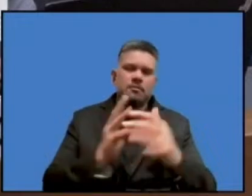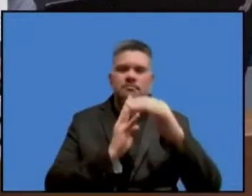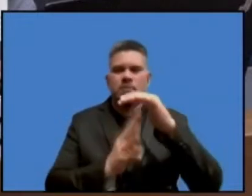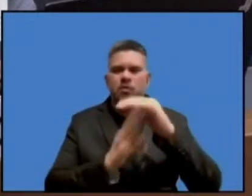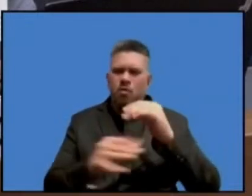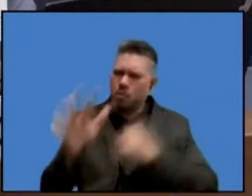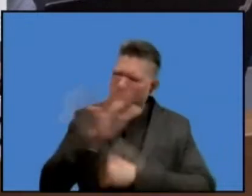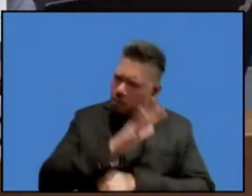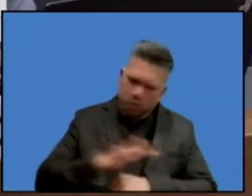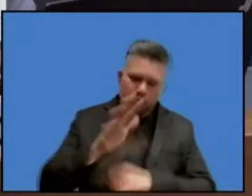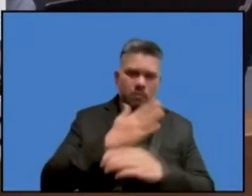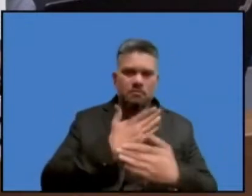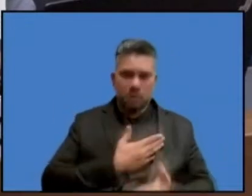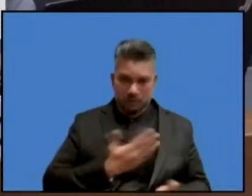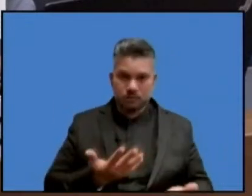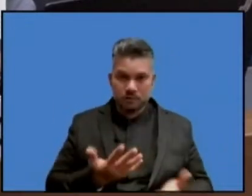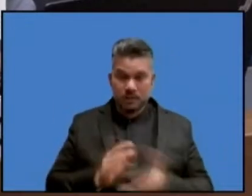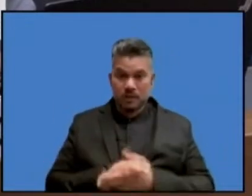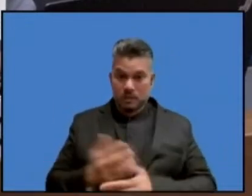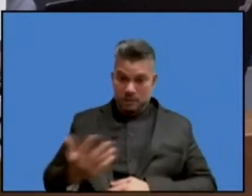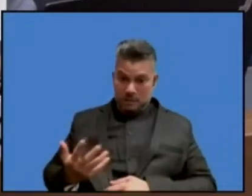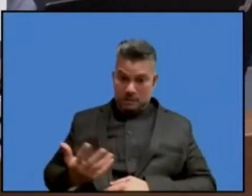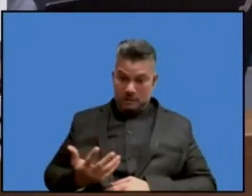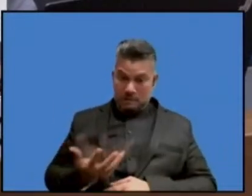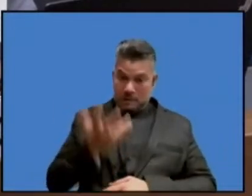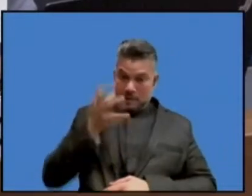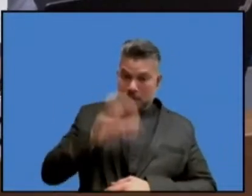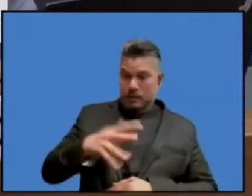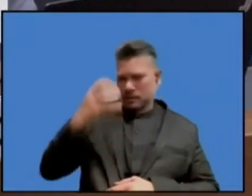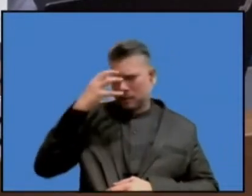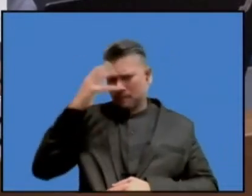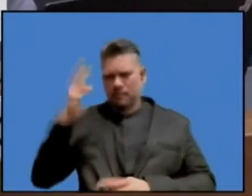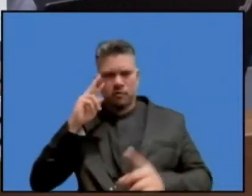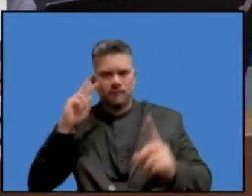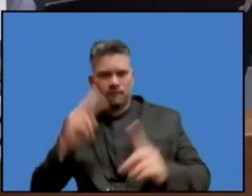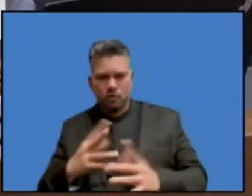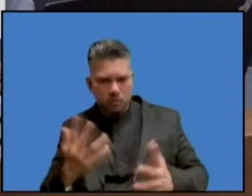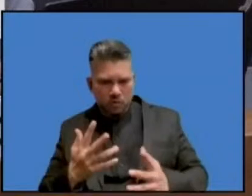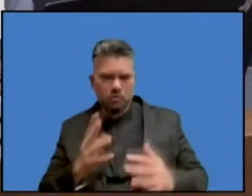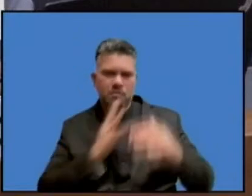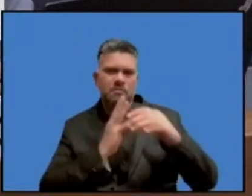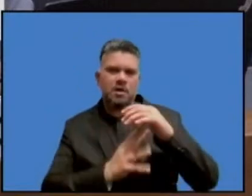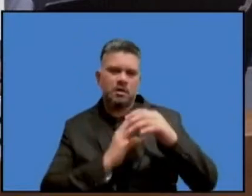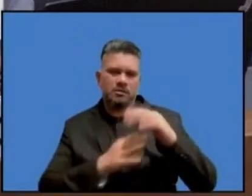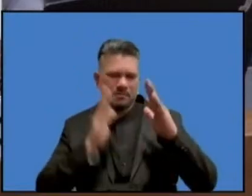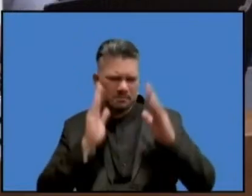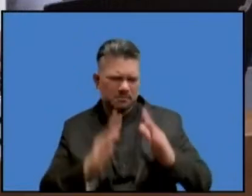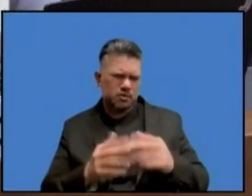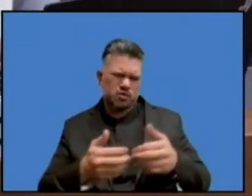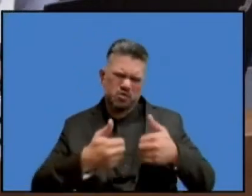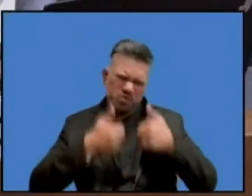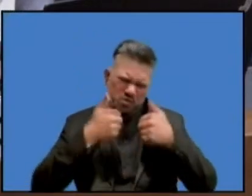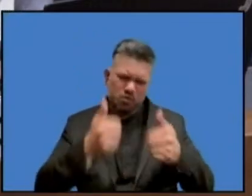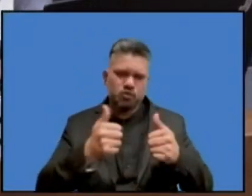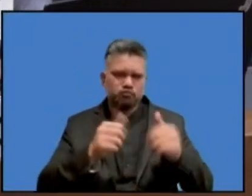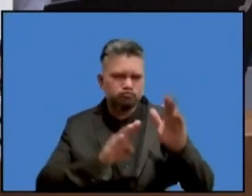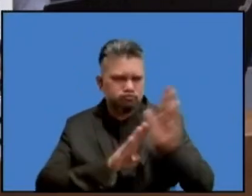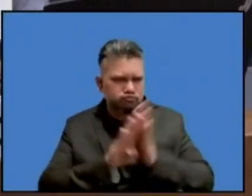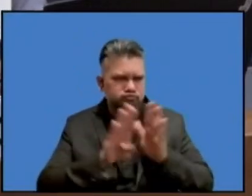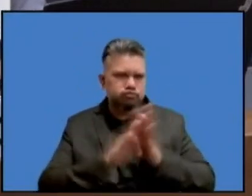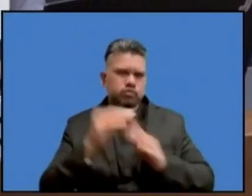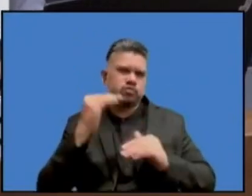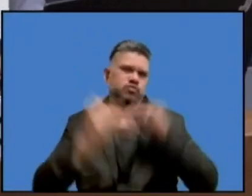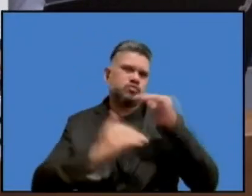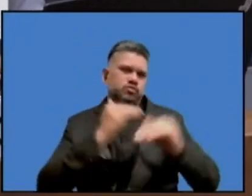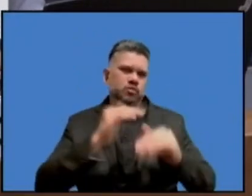views migration as a catalyst for shared prosperity. By grounding policies in evidence, values, and cooperation,